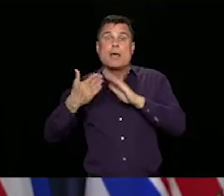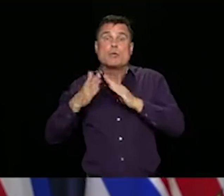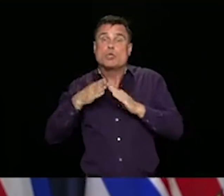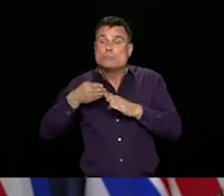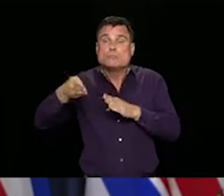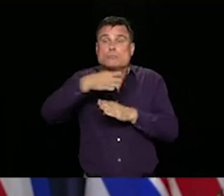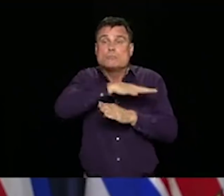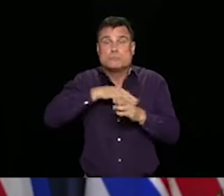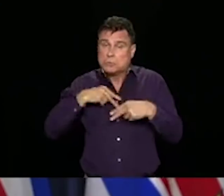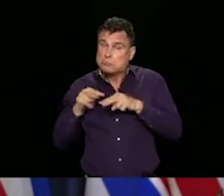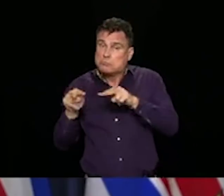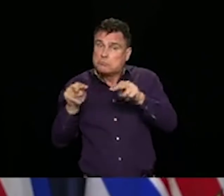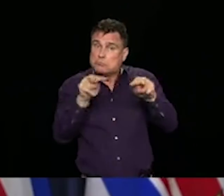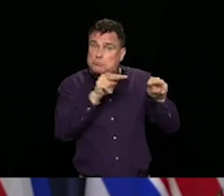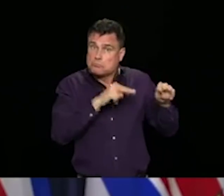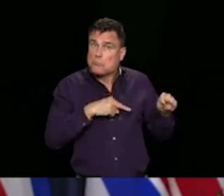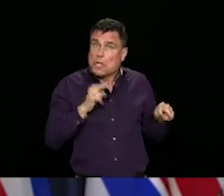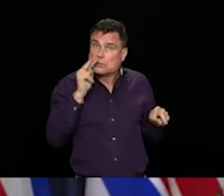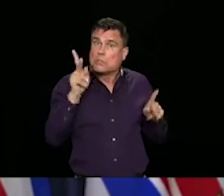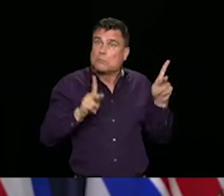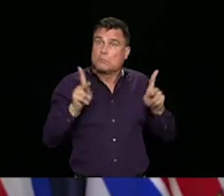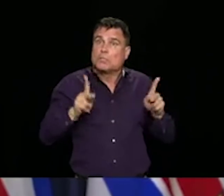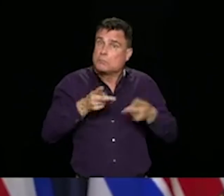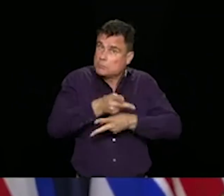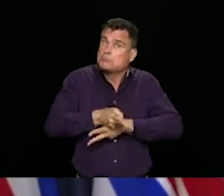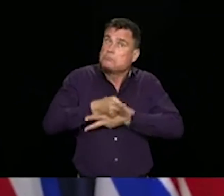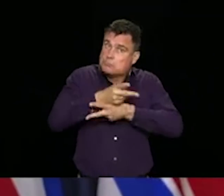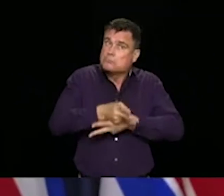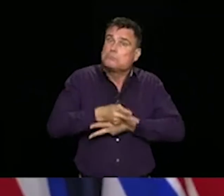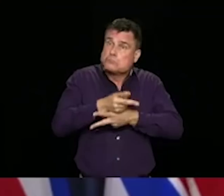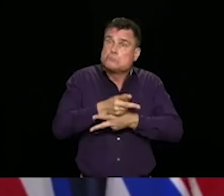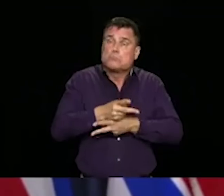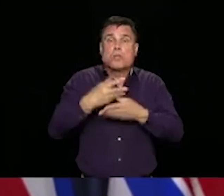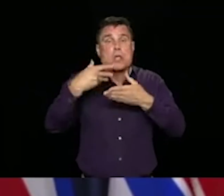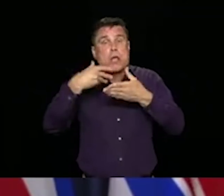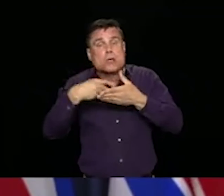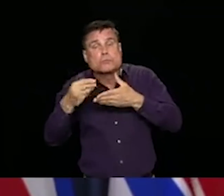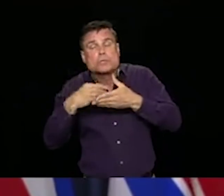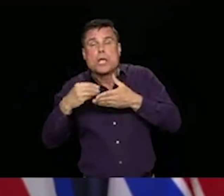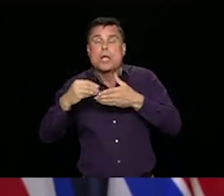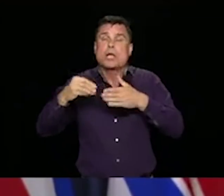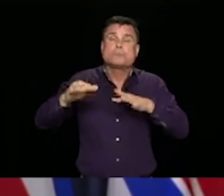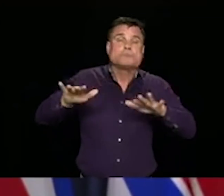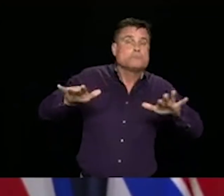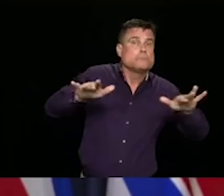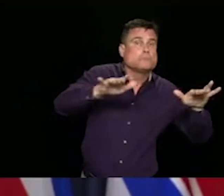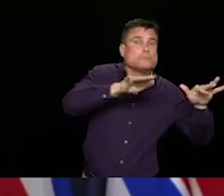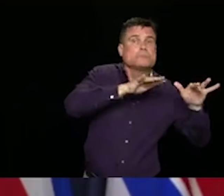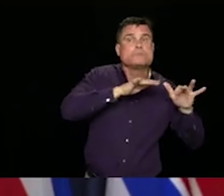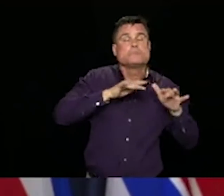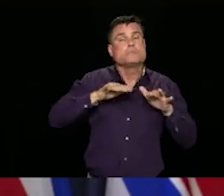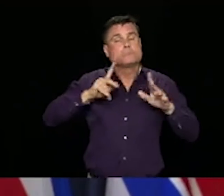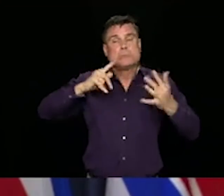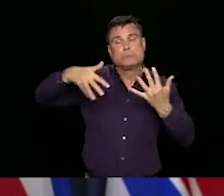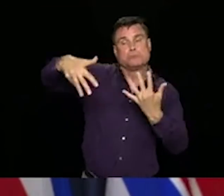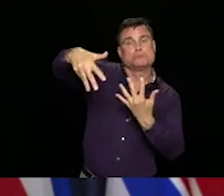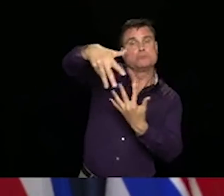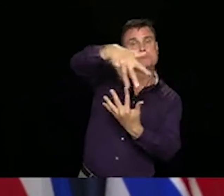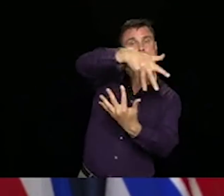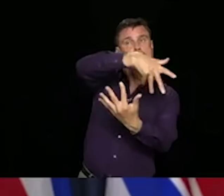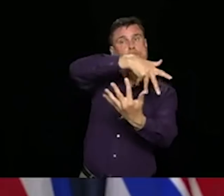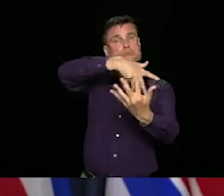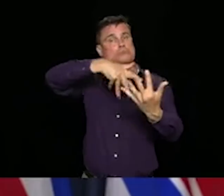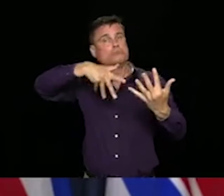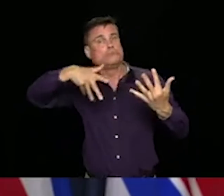economic context went well. Thank you to everyone who's helping get our BC Restart plan off to a strong